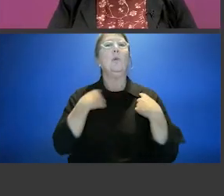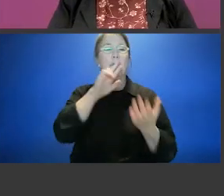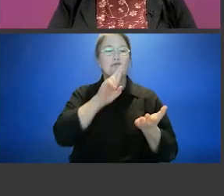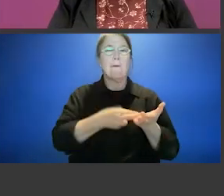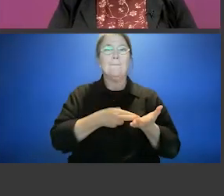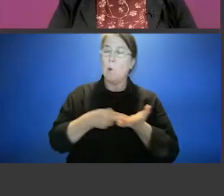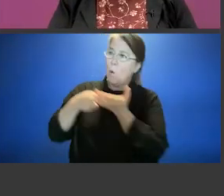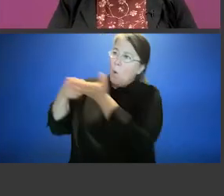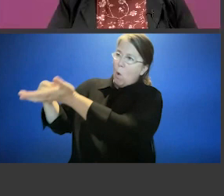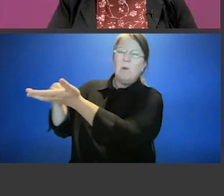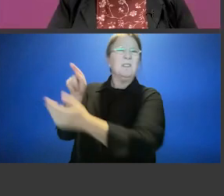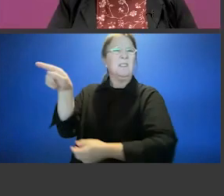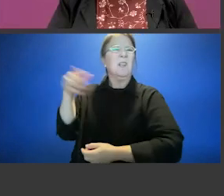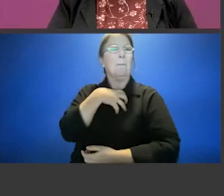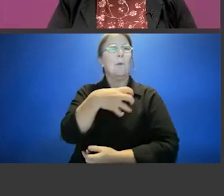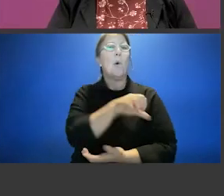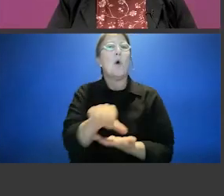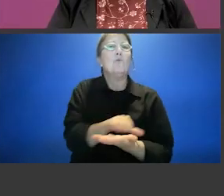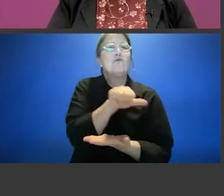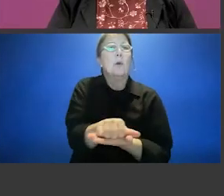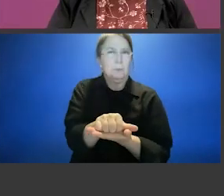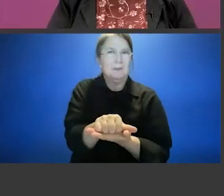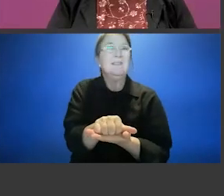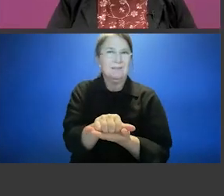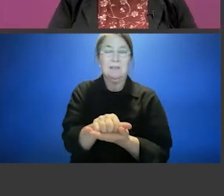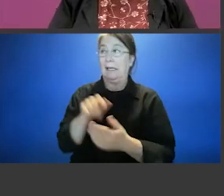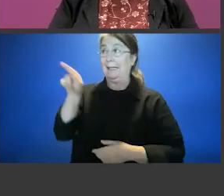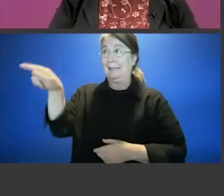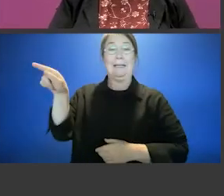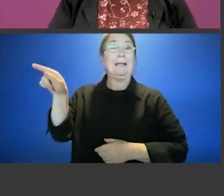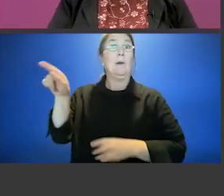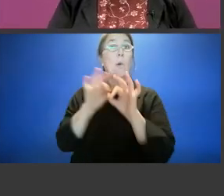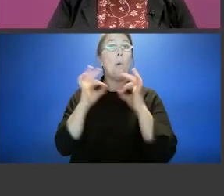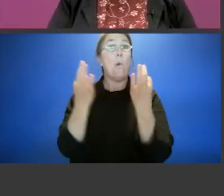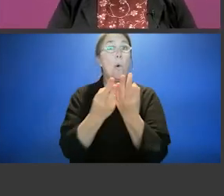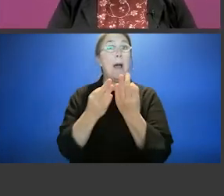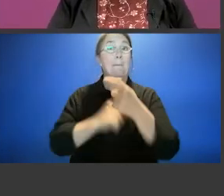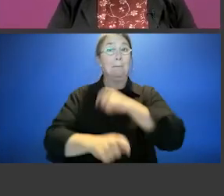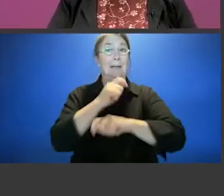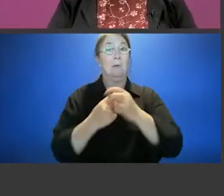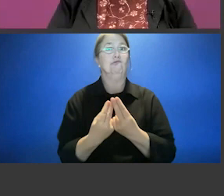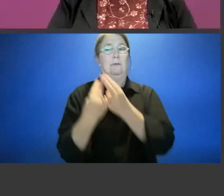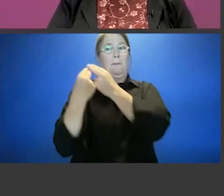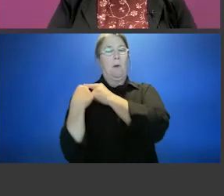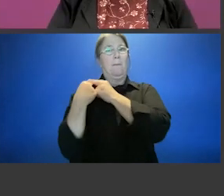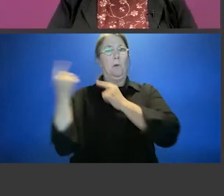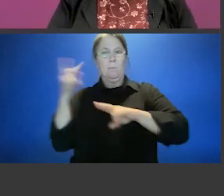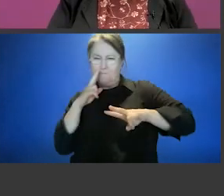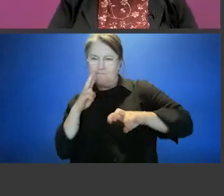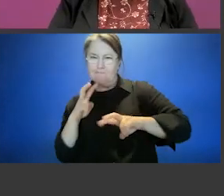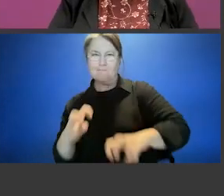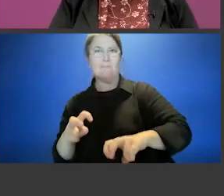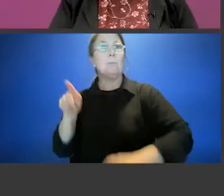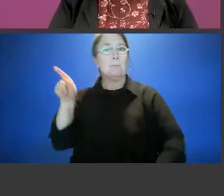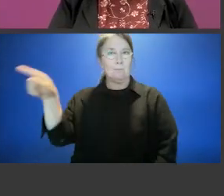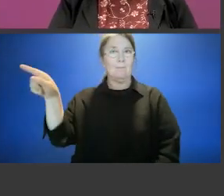appropriate agency, and they would then be responsible for the investigation and the handling of that complaint. If